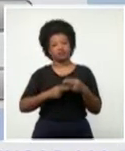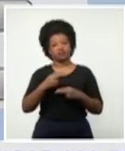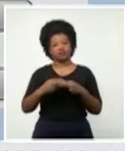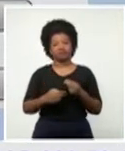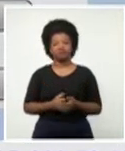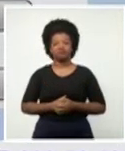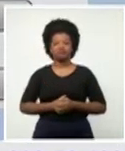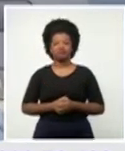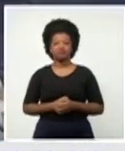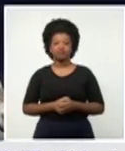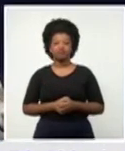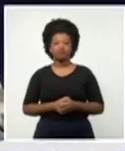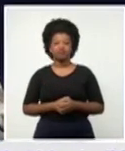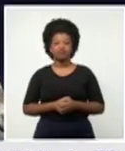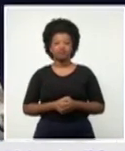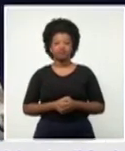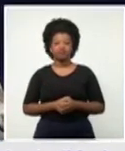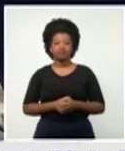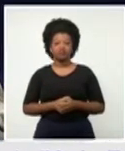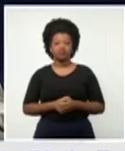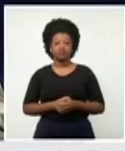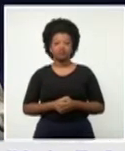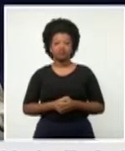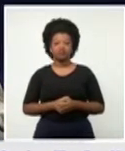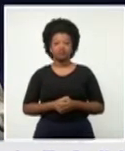1.7% of the samples studied.